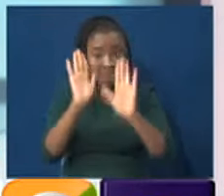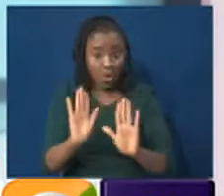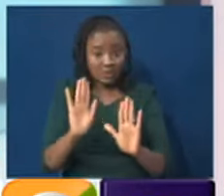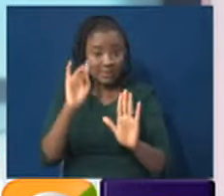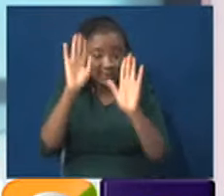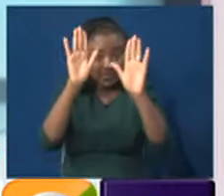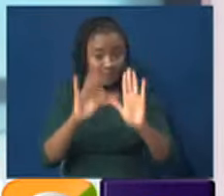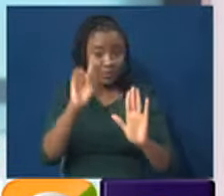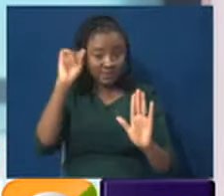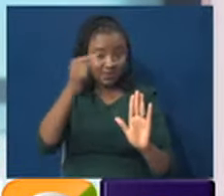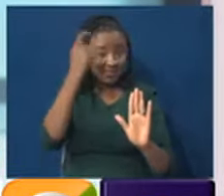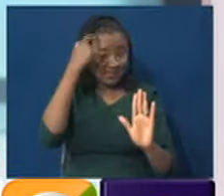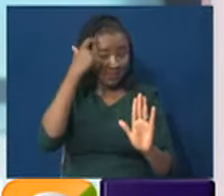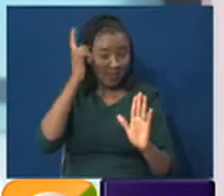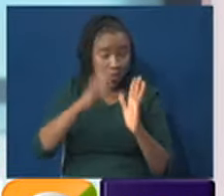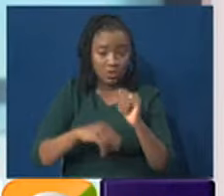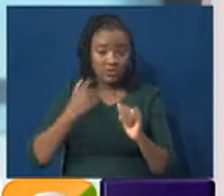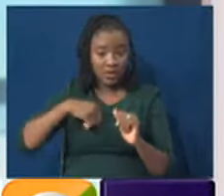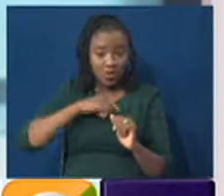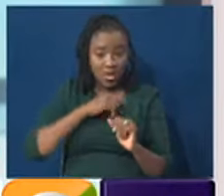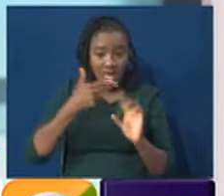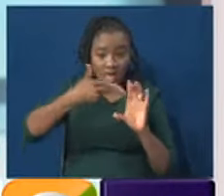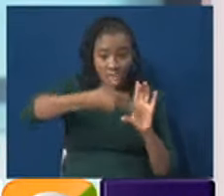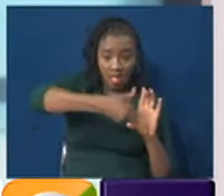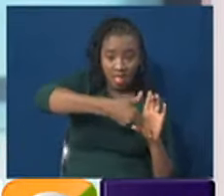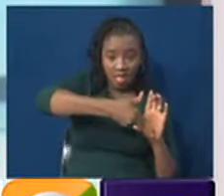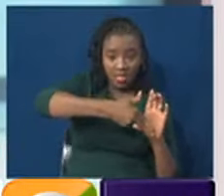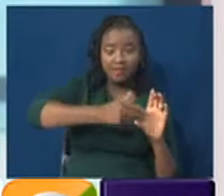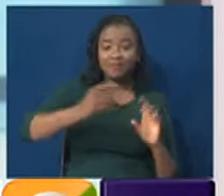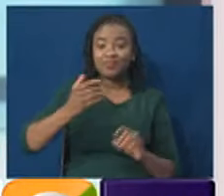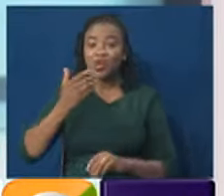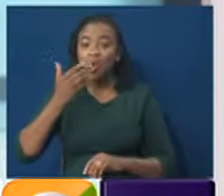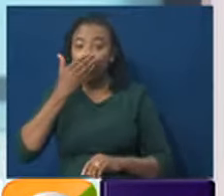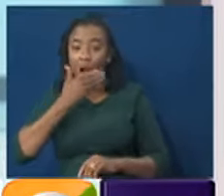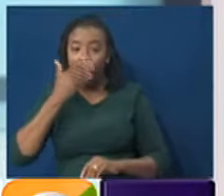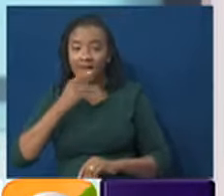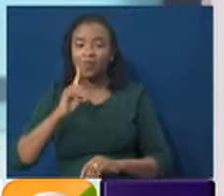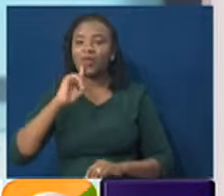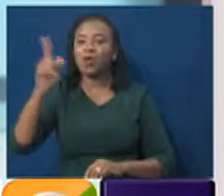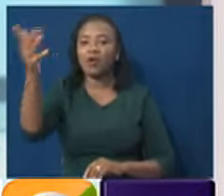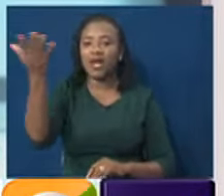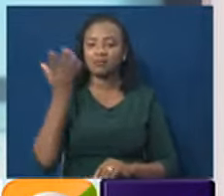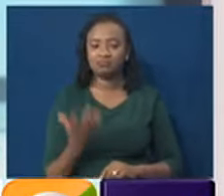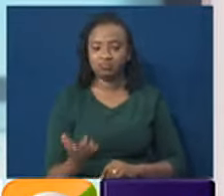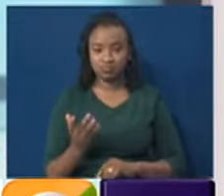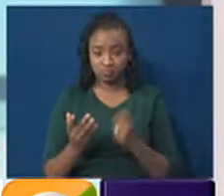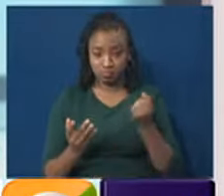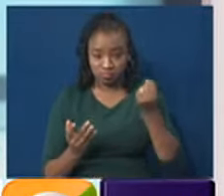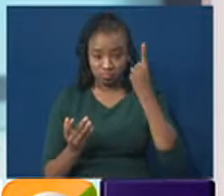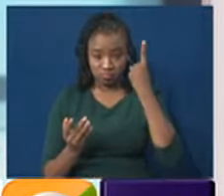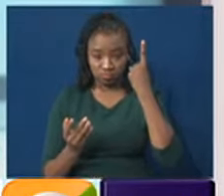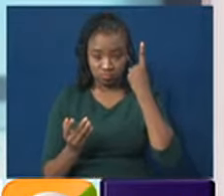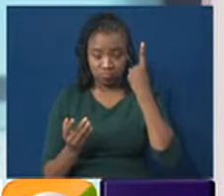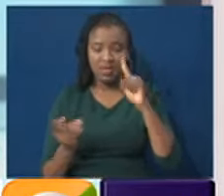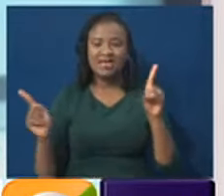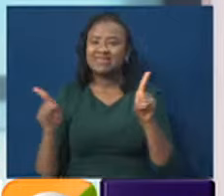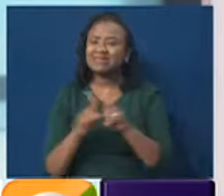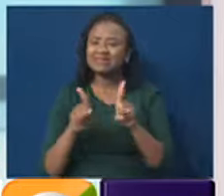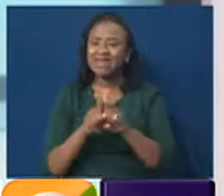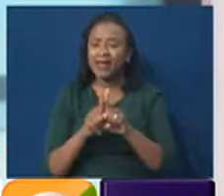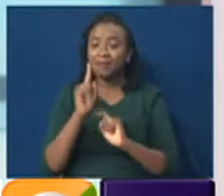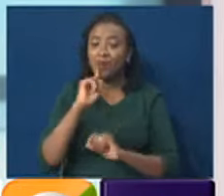We import this commodity. And just like any other commodity, faces many, many factors.